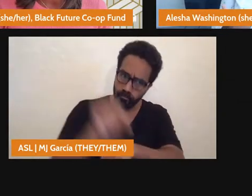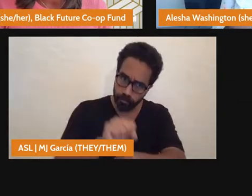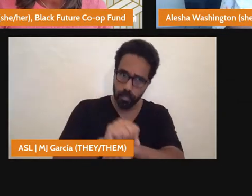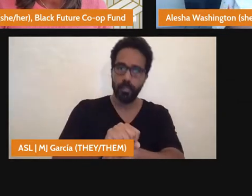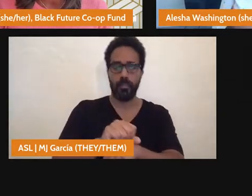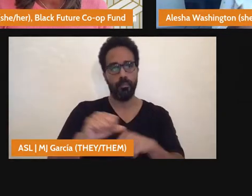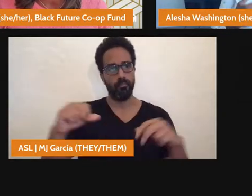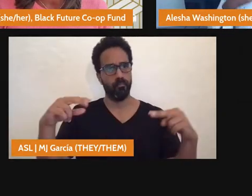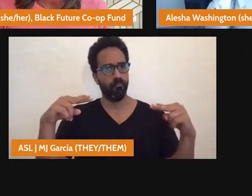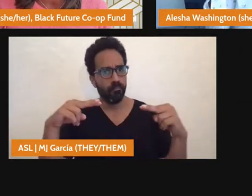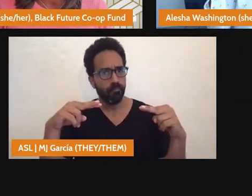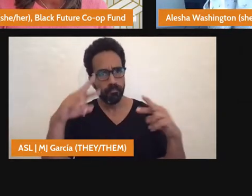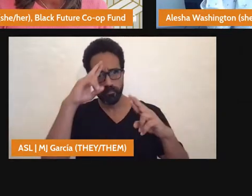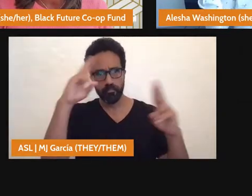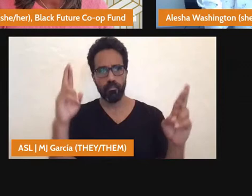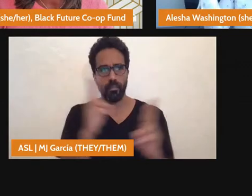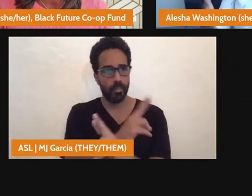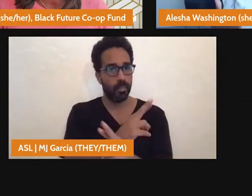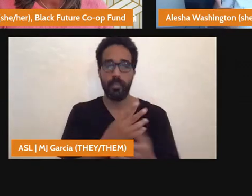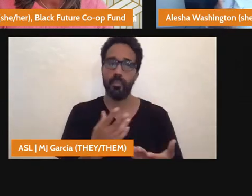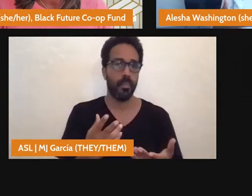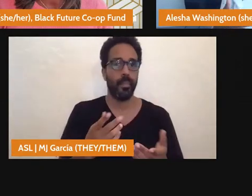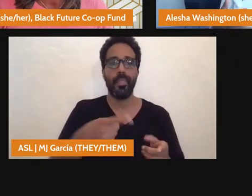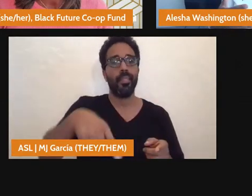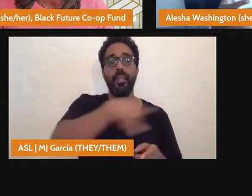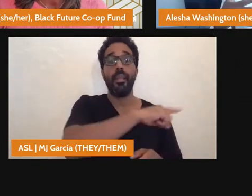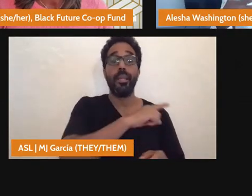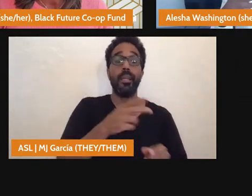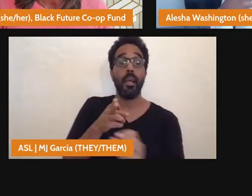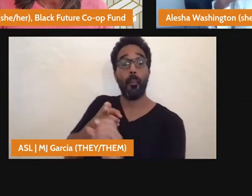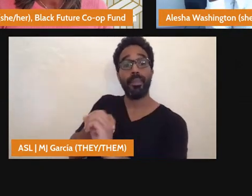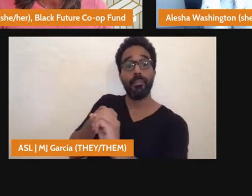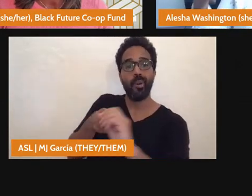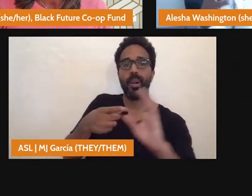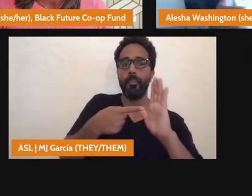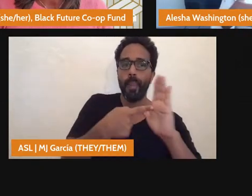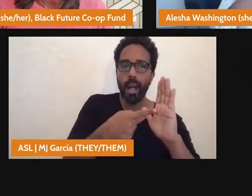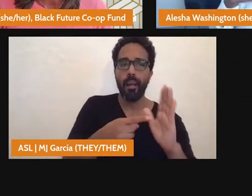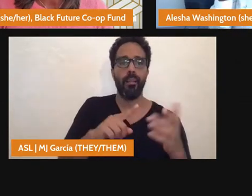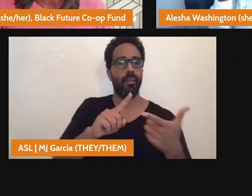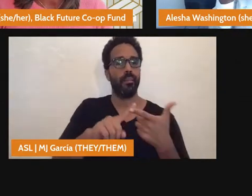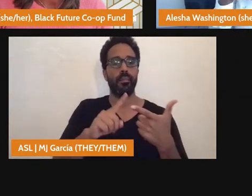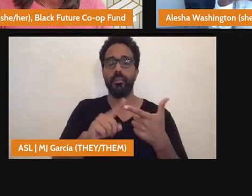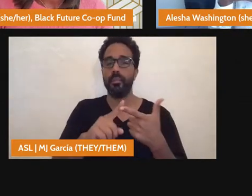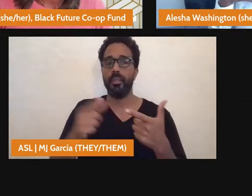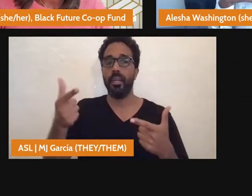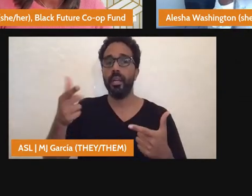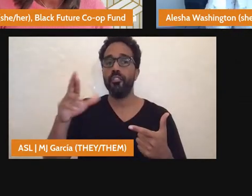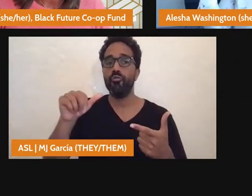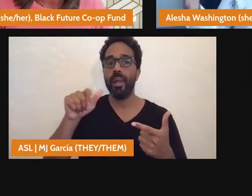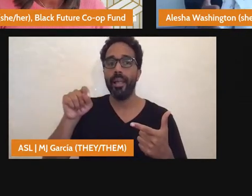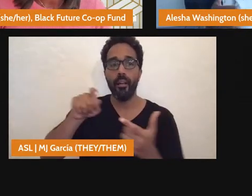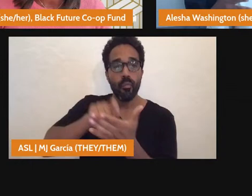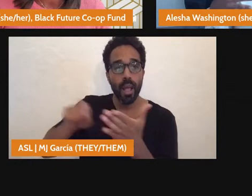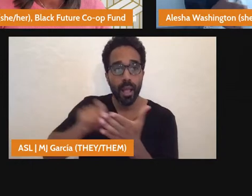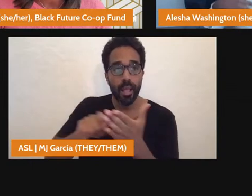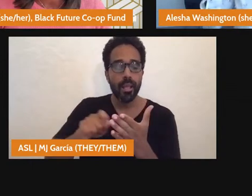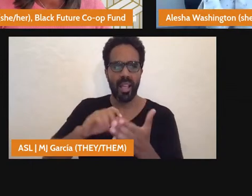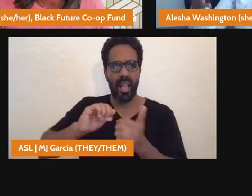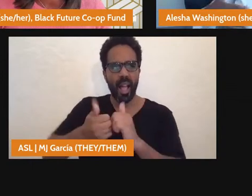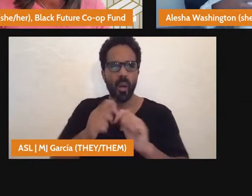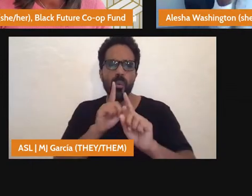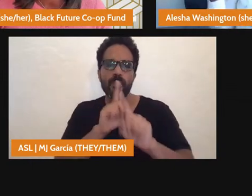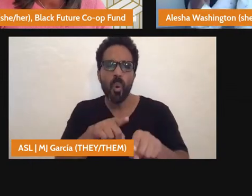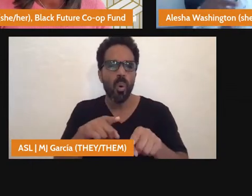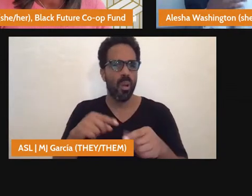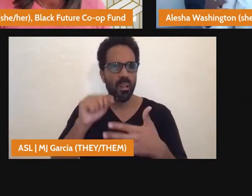resident participatory models to the ways in which we ease grant requirements or evaluation documents, like